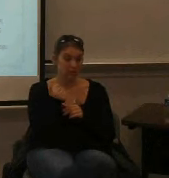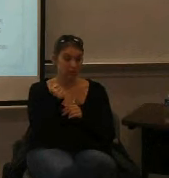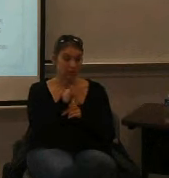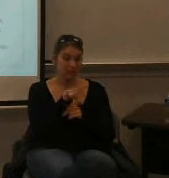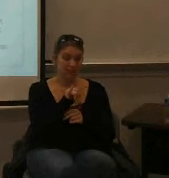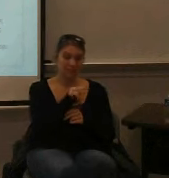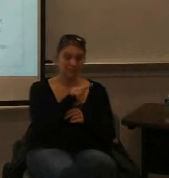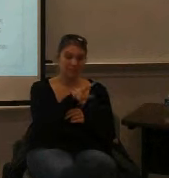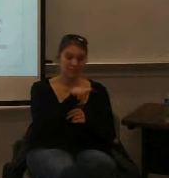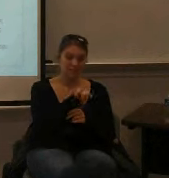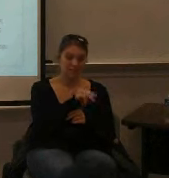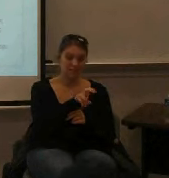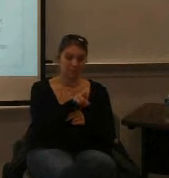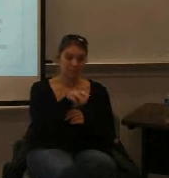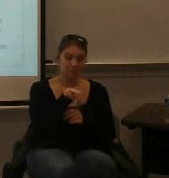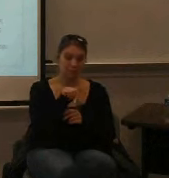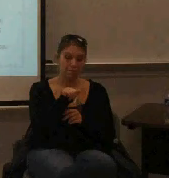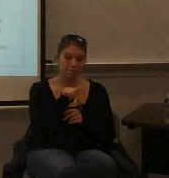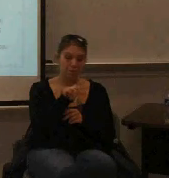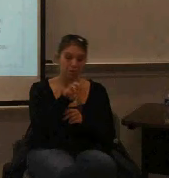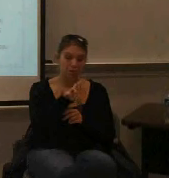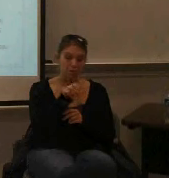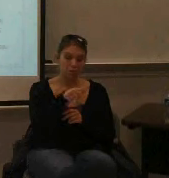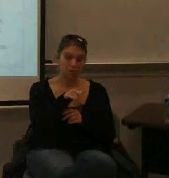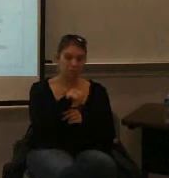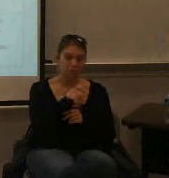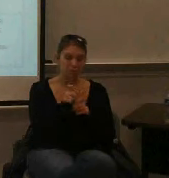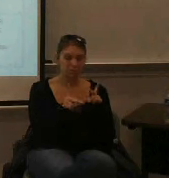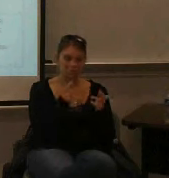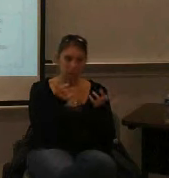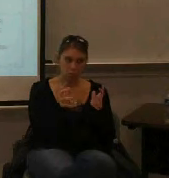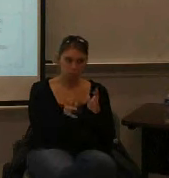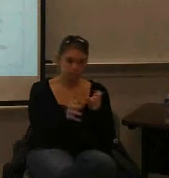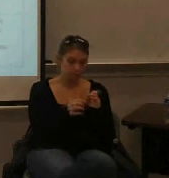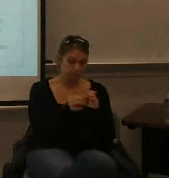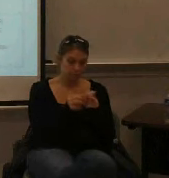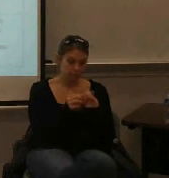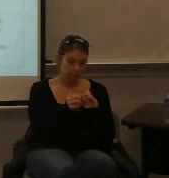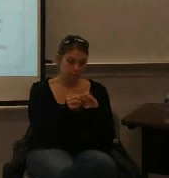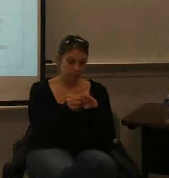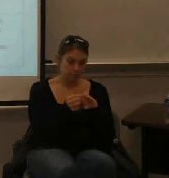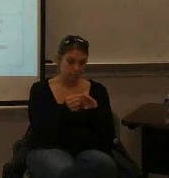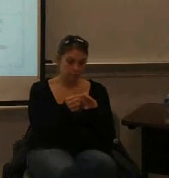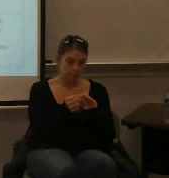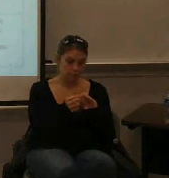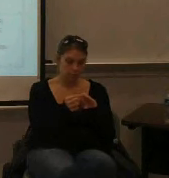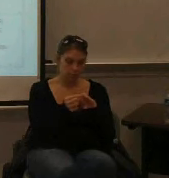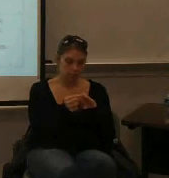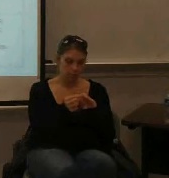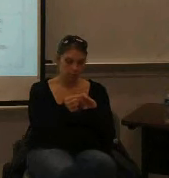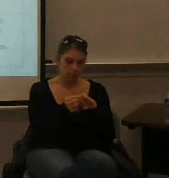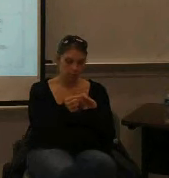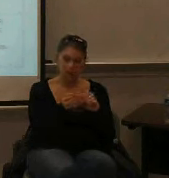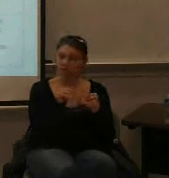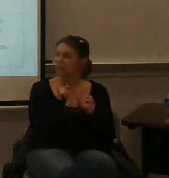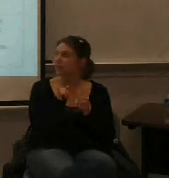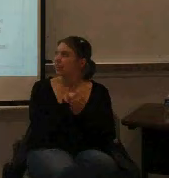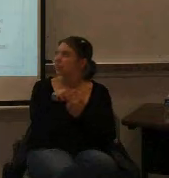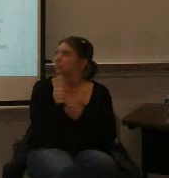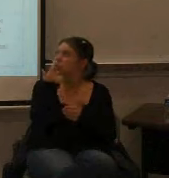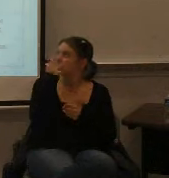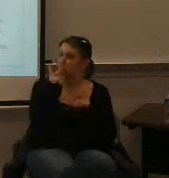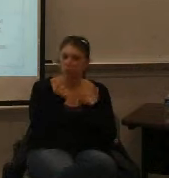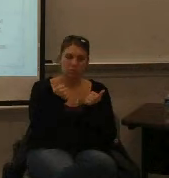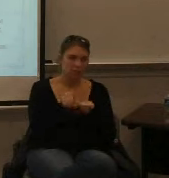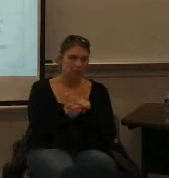of invasive macrophytes that people don't want. And that's one of the ones that's another reason